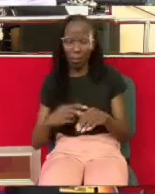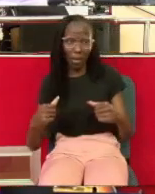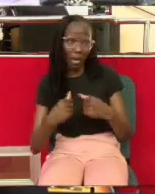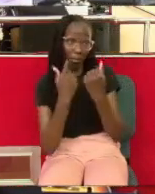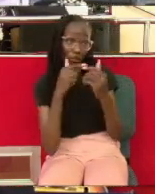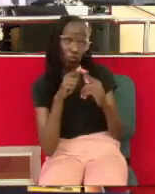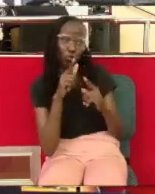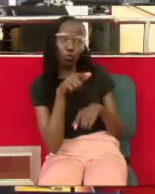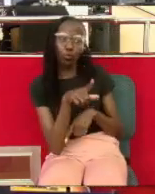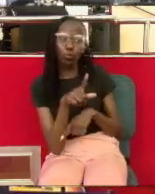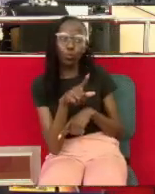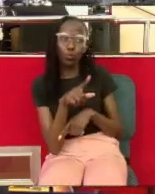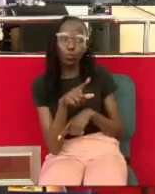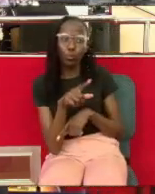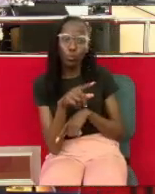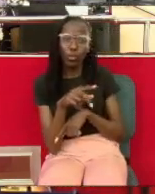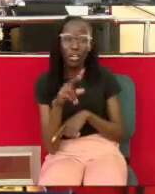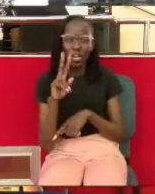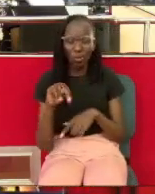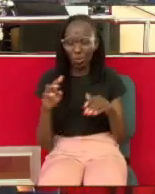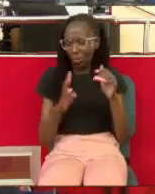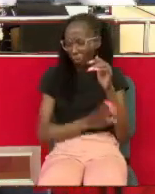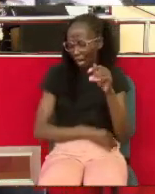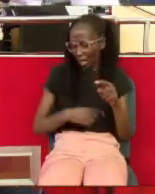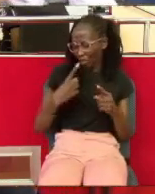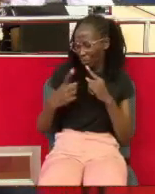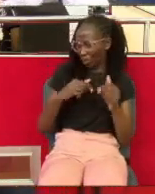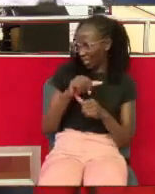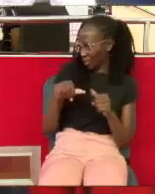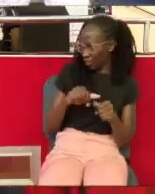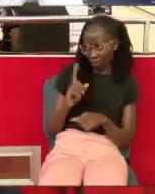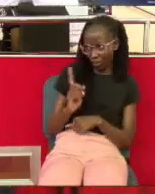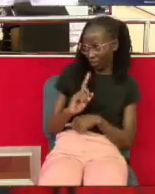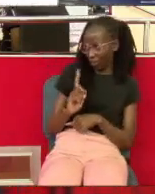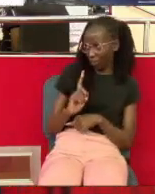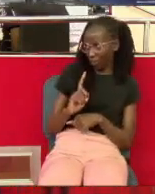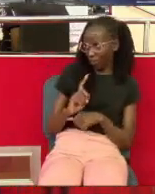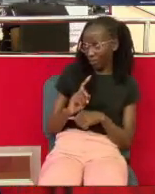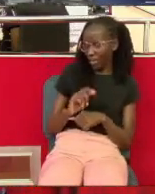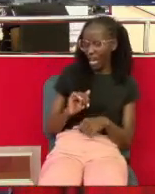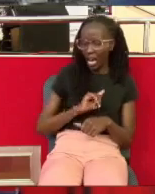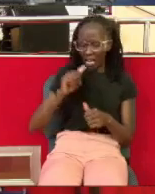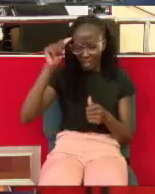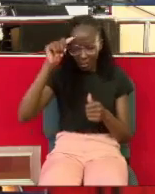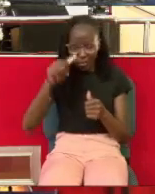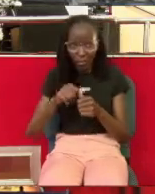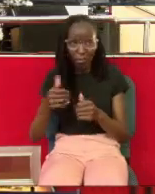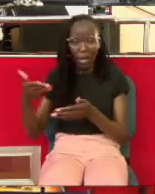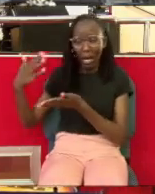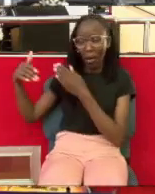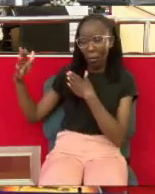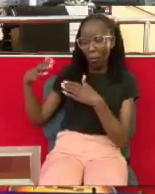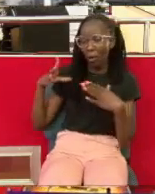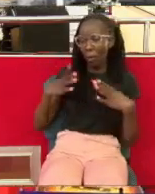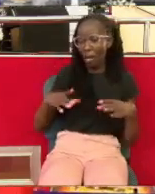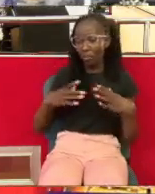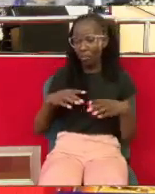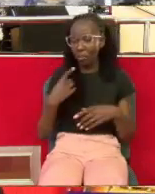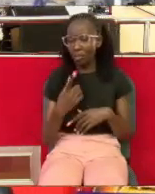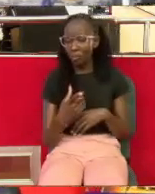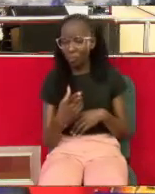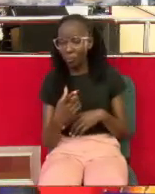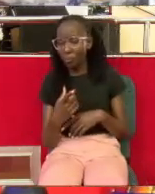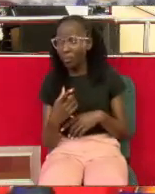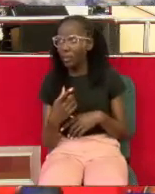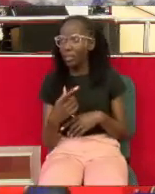kinapofanyika. It's not bad to talk about it. Sio mbaya kukiongelelea. But I remember someone said here, I think it's Bishop said. Nakumbuka askofu akisema.